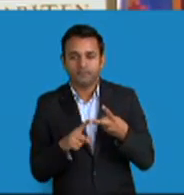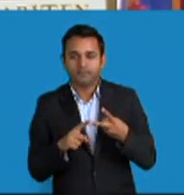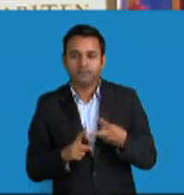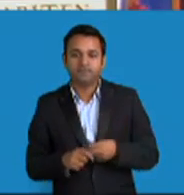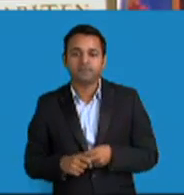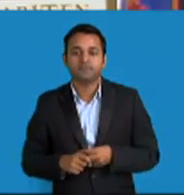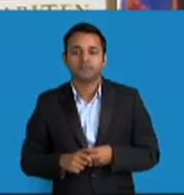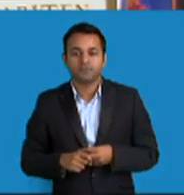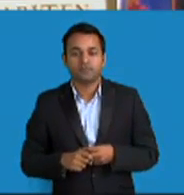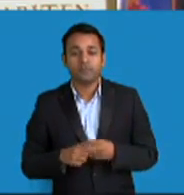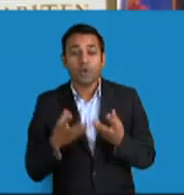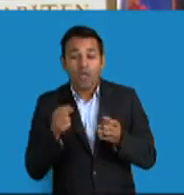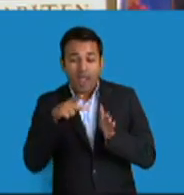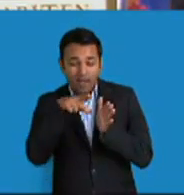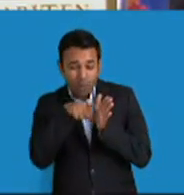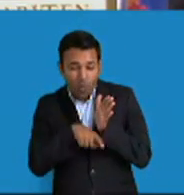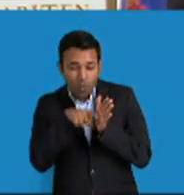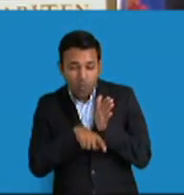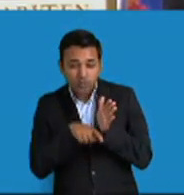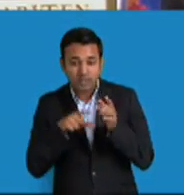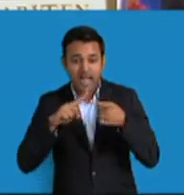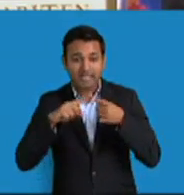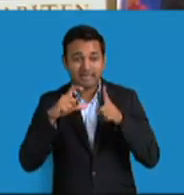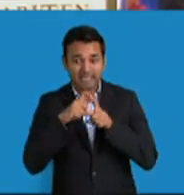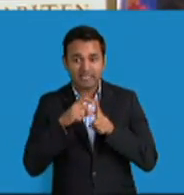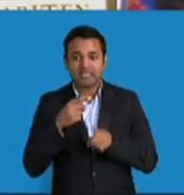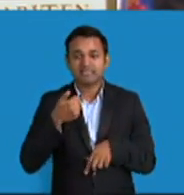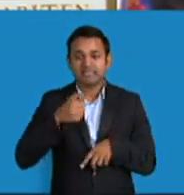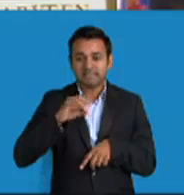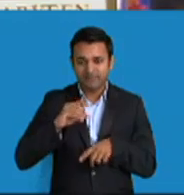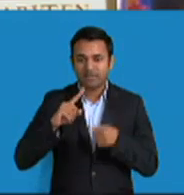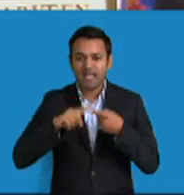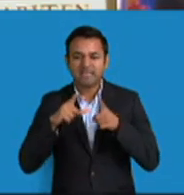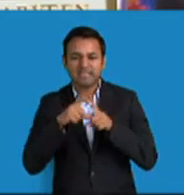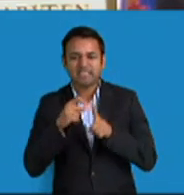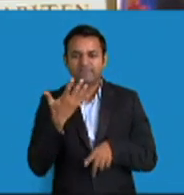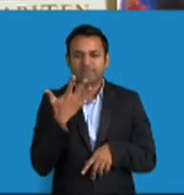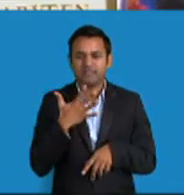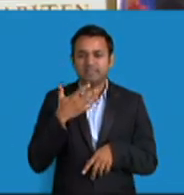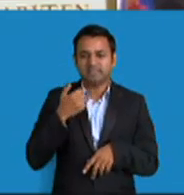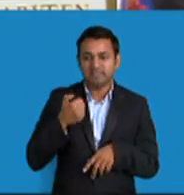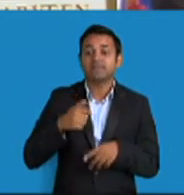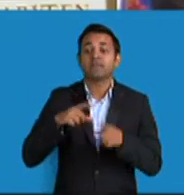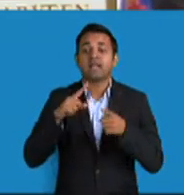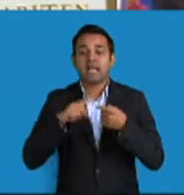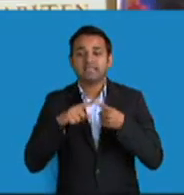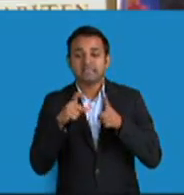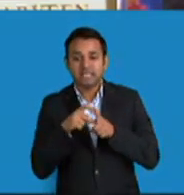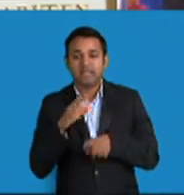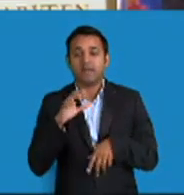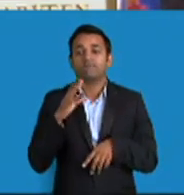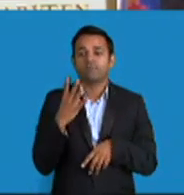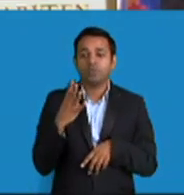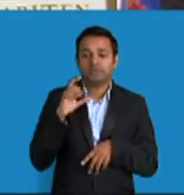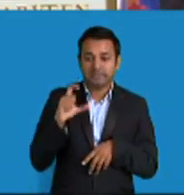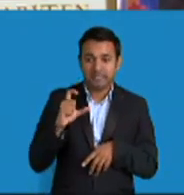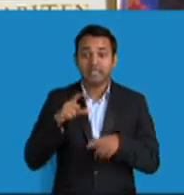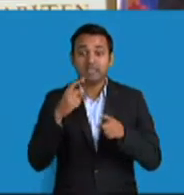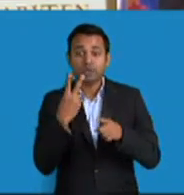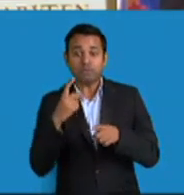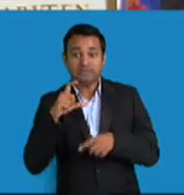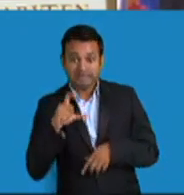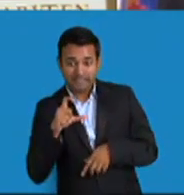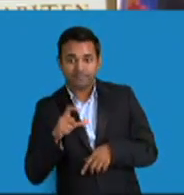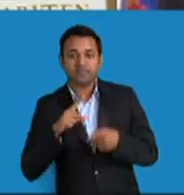grade ED6D, ED5C, ED4C, ED3C, ED2C, and ED1B, the